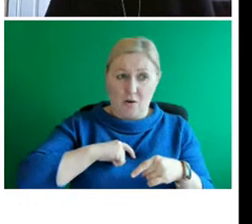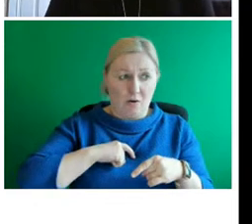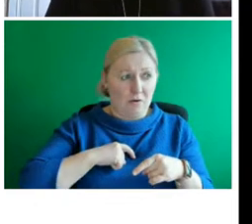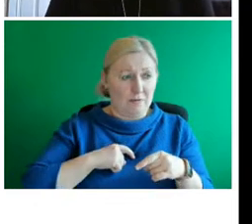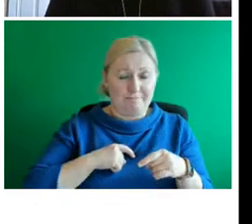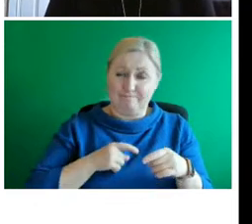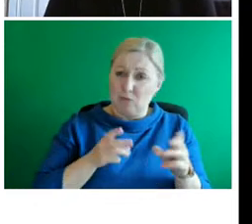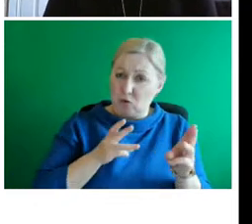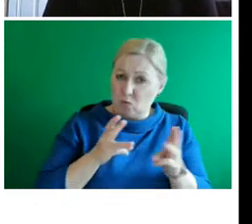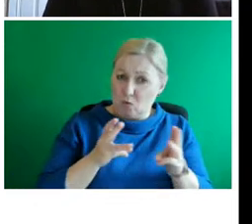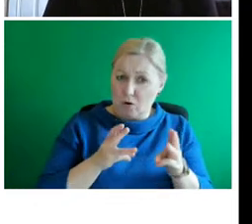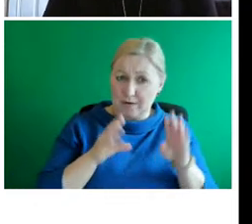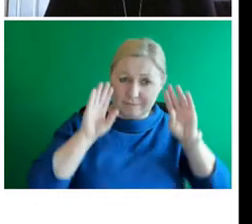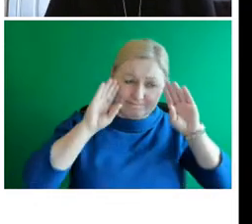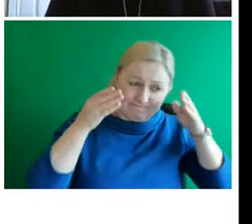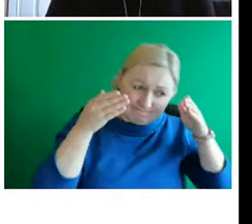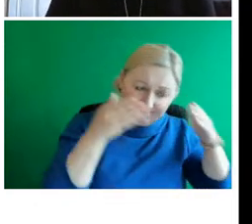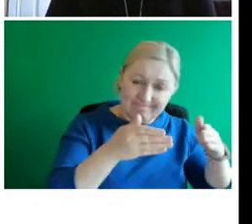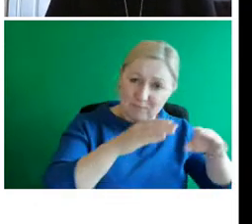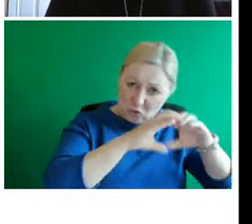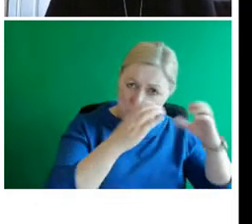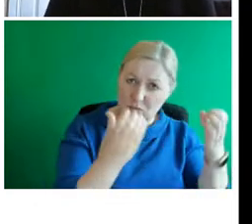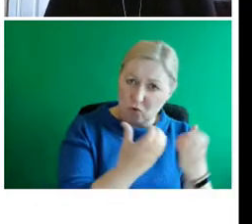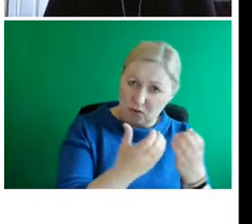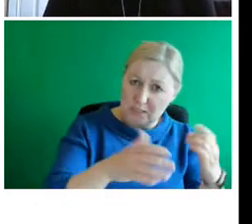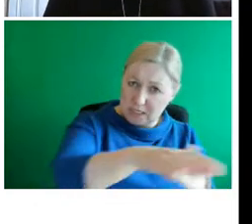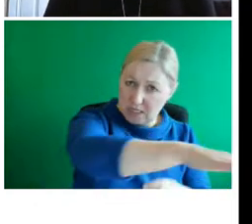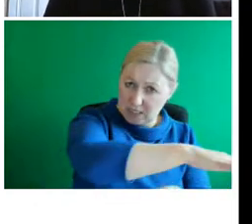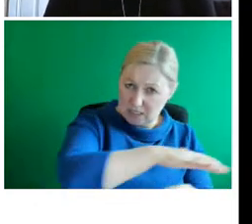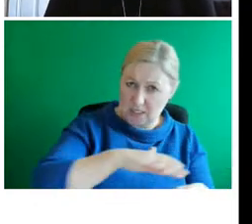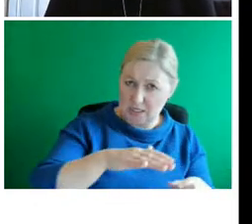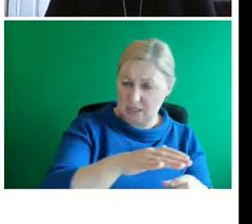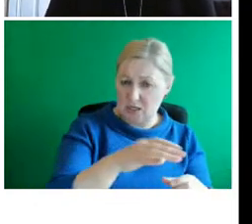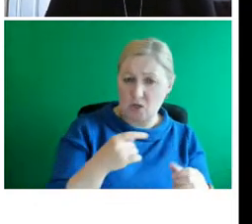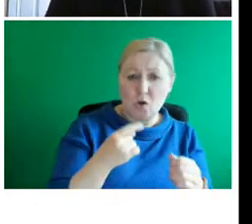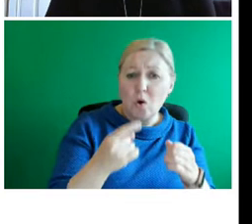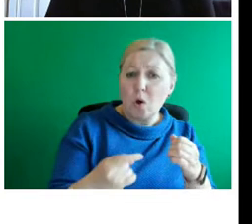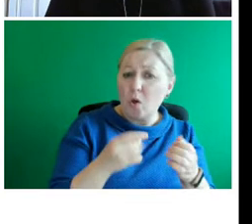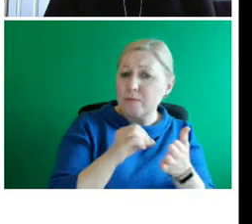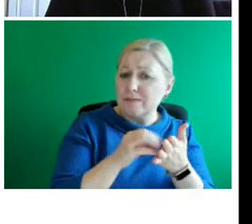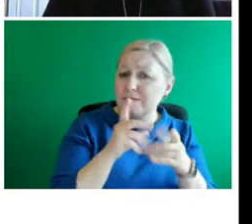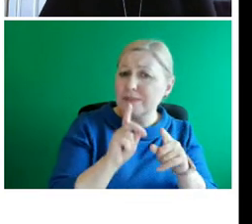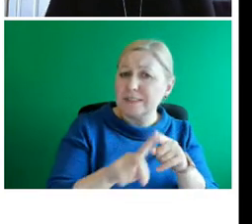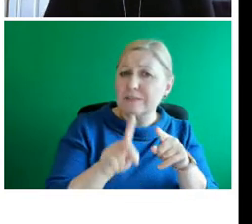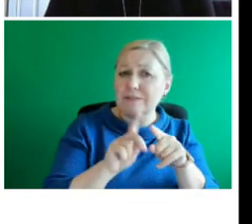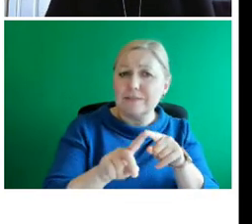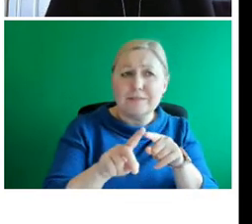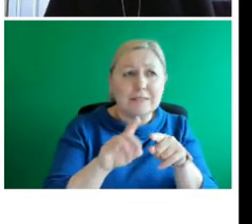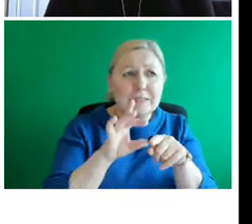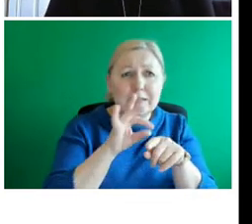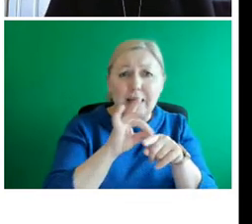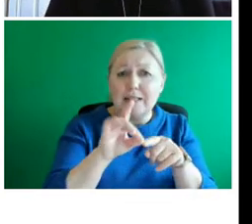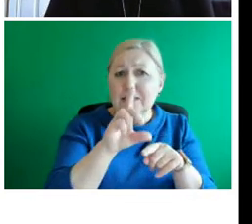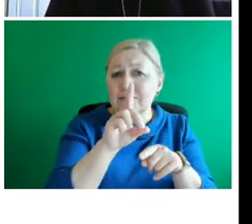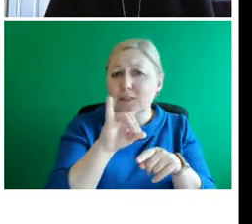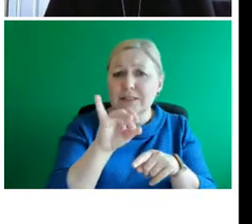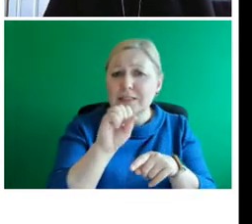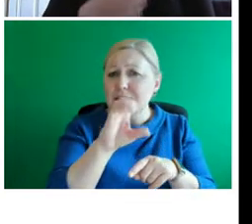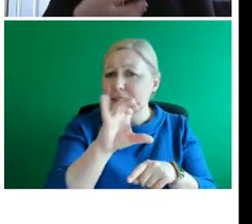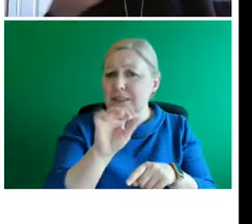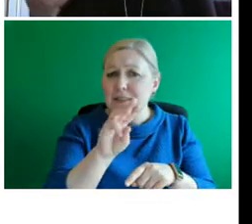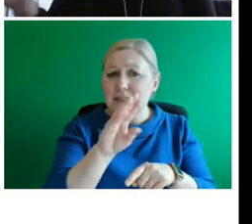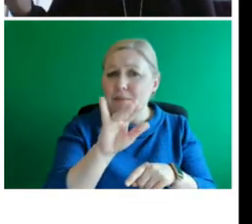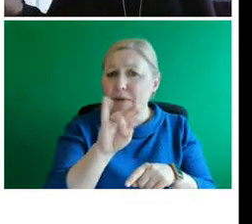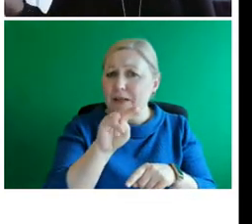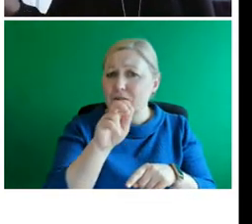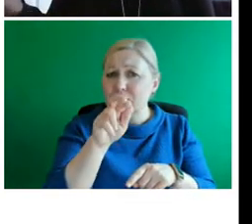towards the community. It's always a multidisciplinary approach. So you have on any given community mental health team, so